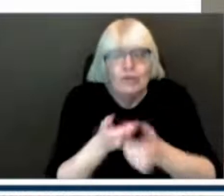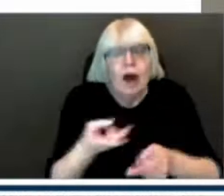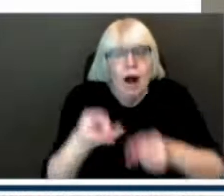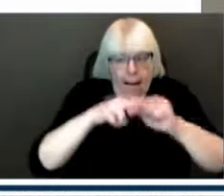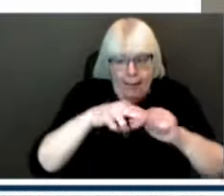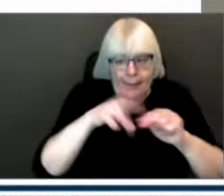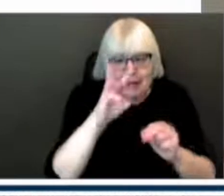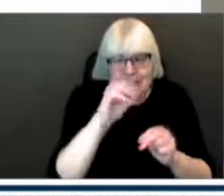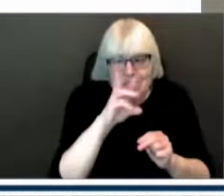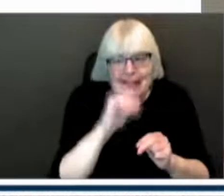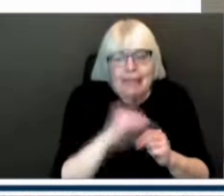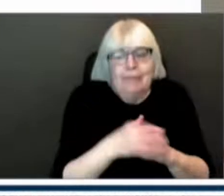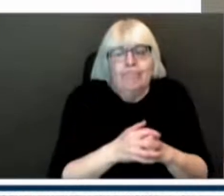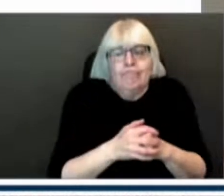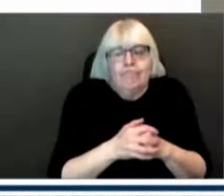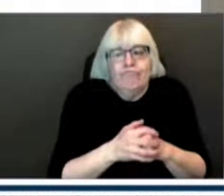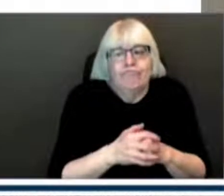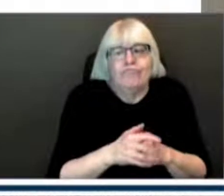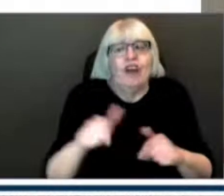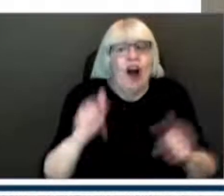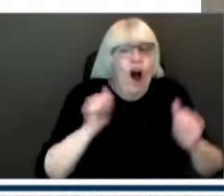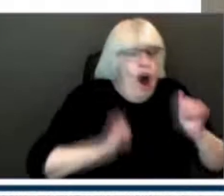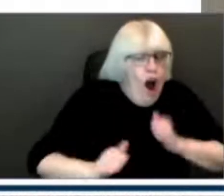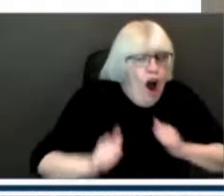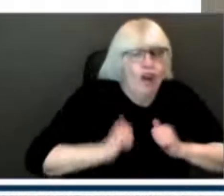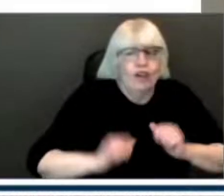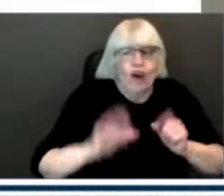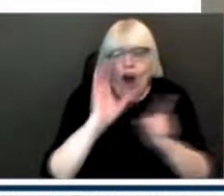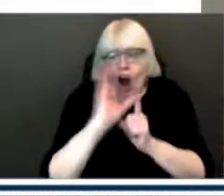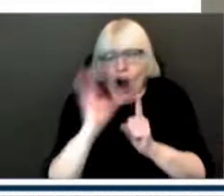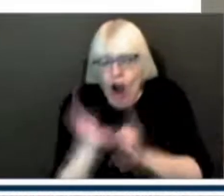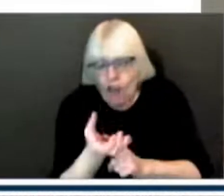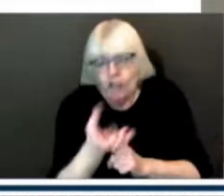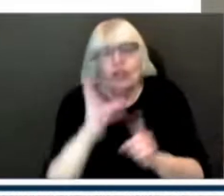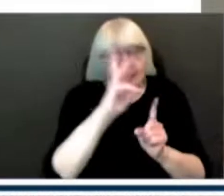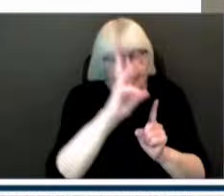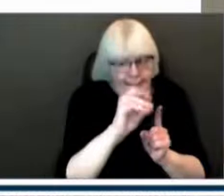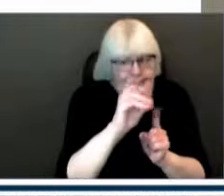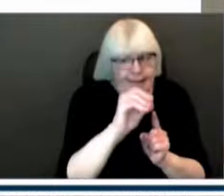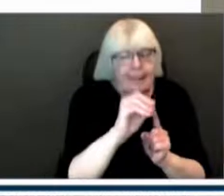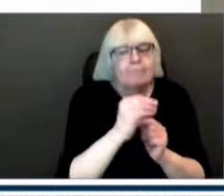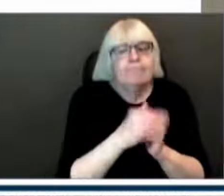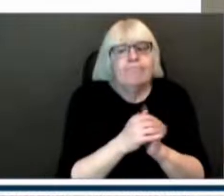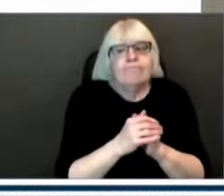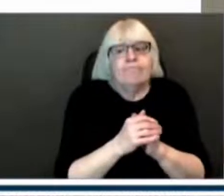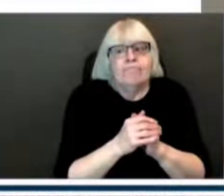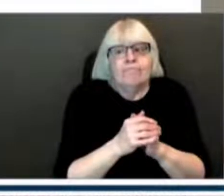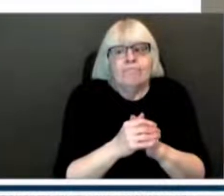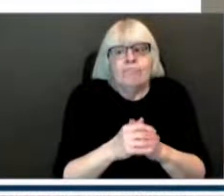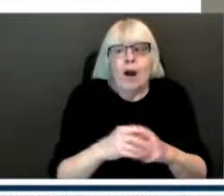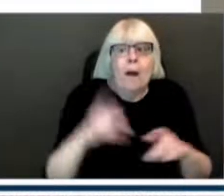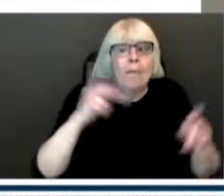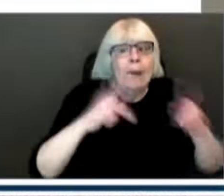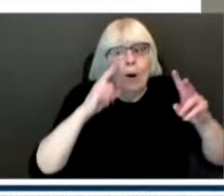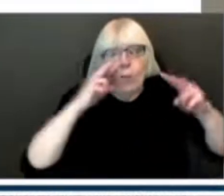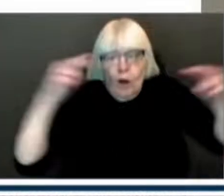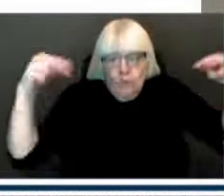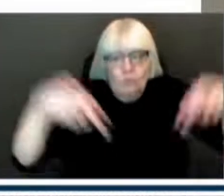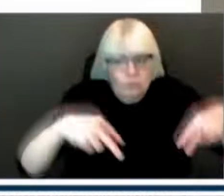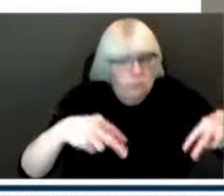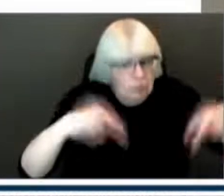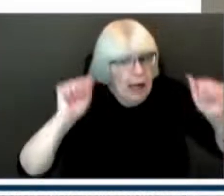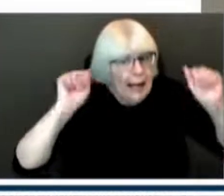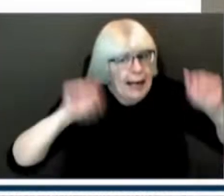culture performances and games. Spectators will be allowed, again, following the formal gathering limit.